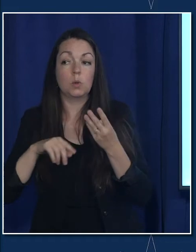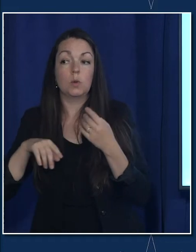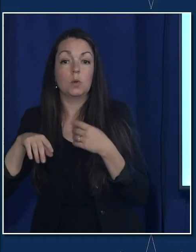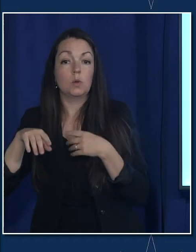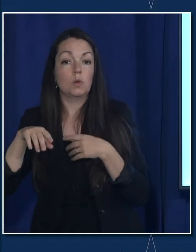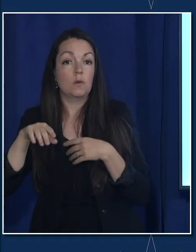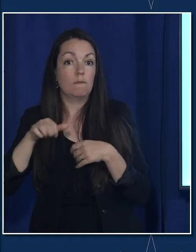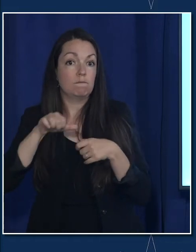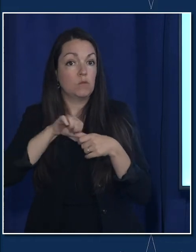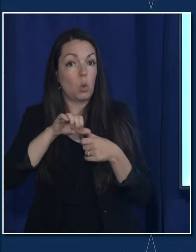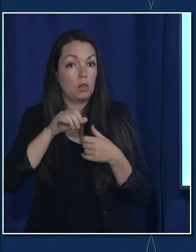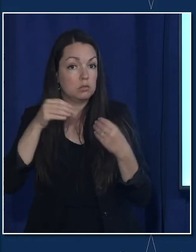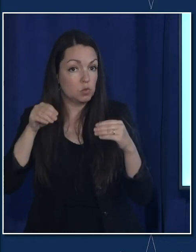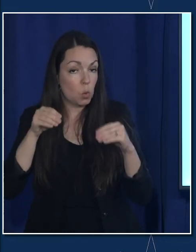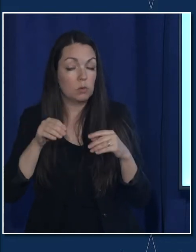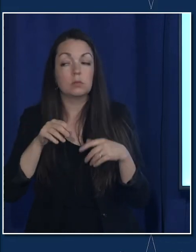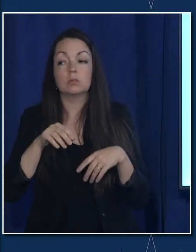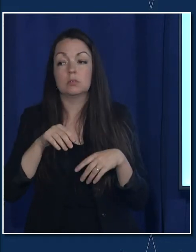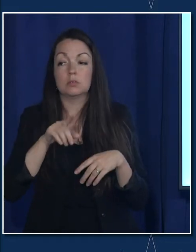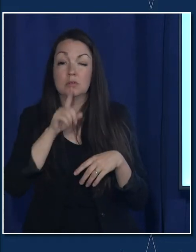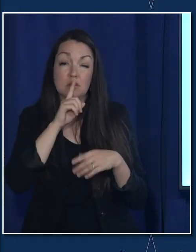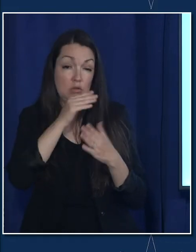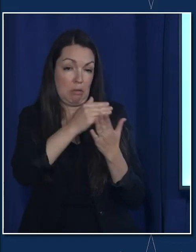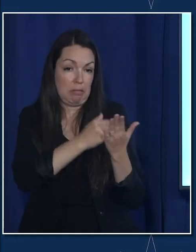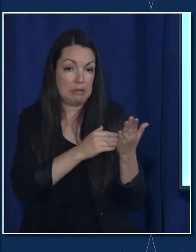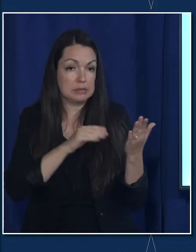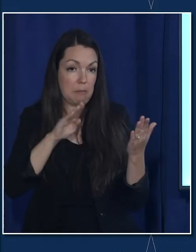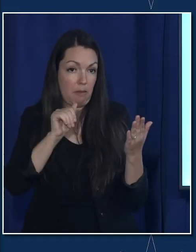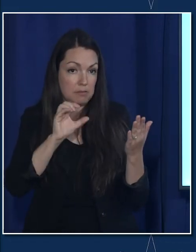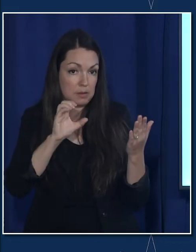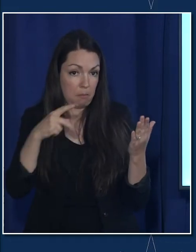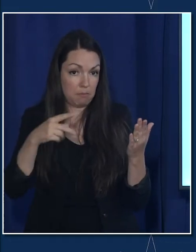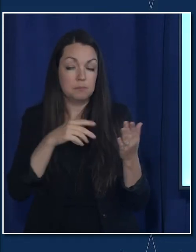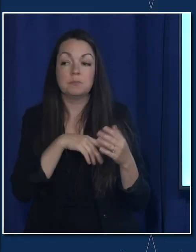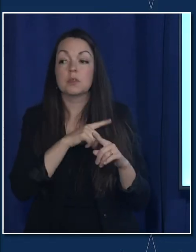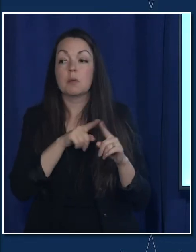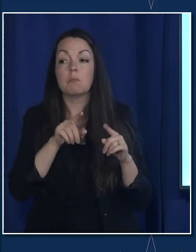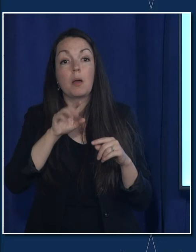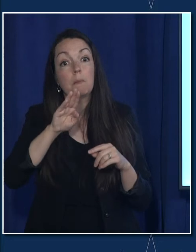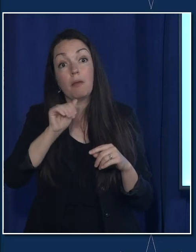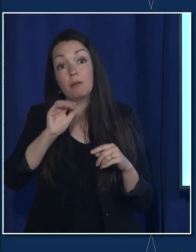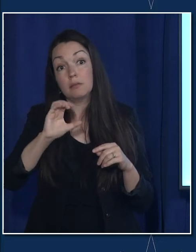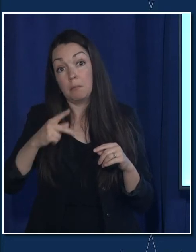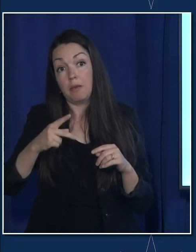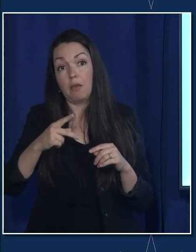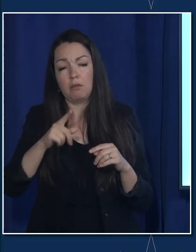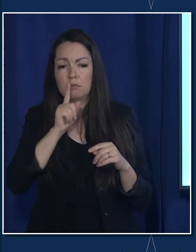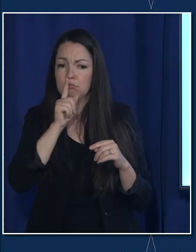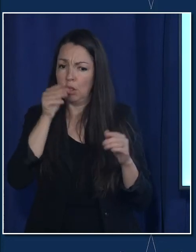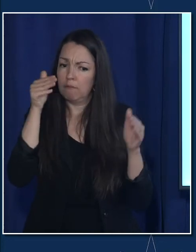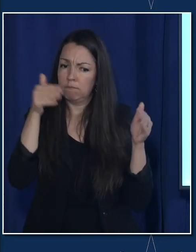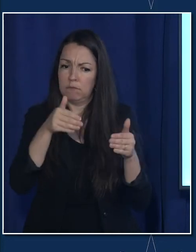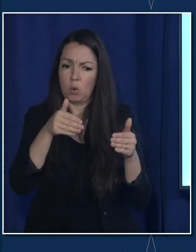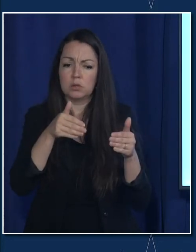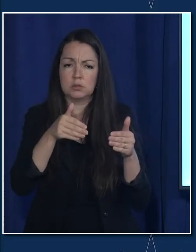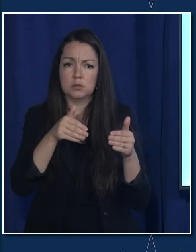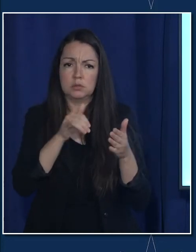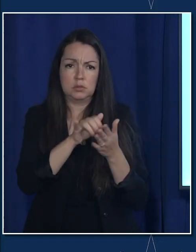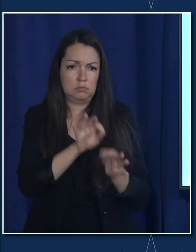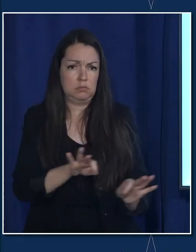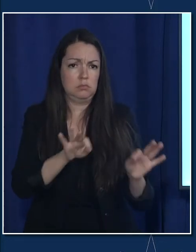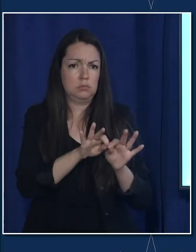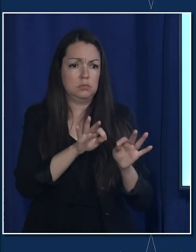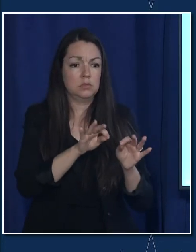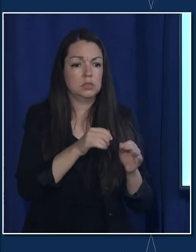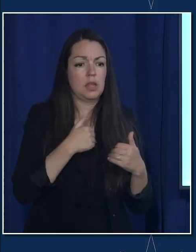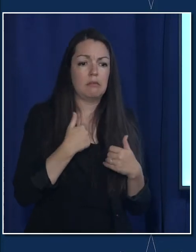a list that's available on BACP if you're interested in what some of those were. But BACP is quite focused on this. They have, in addition to the daytime, they